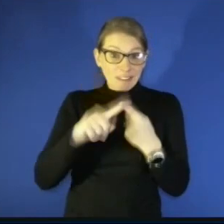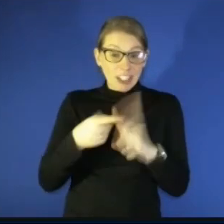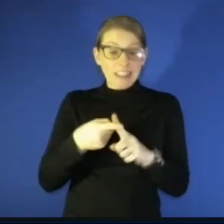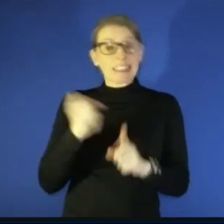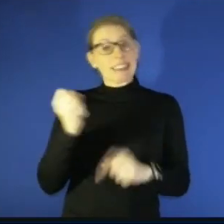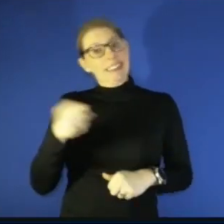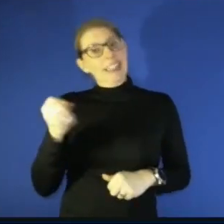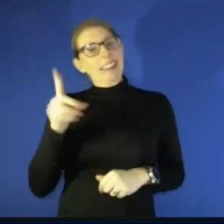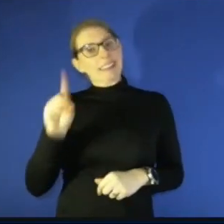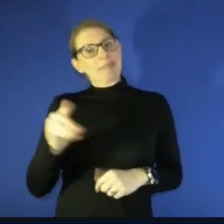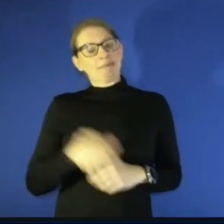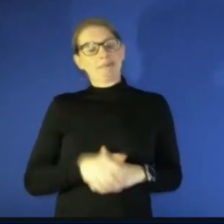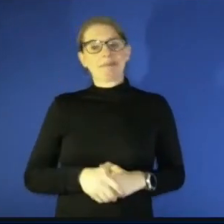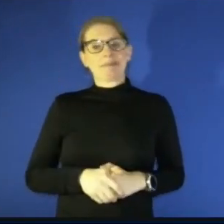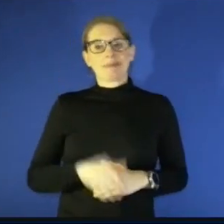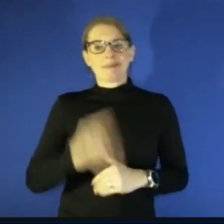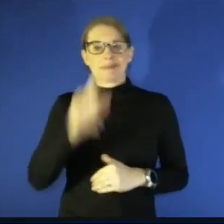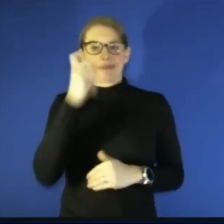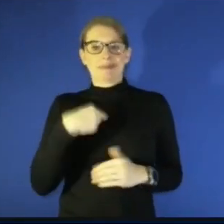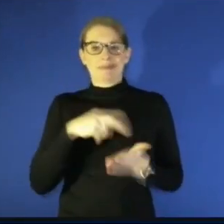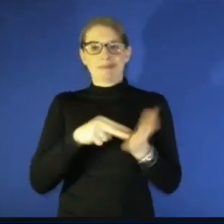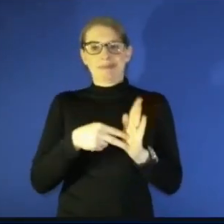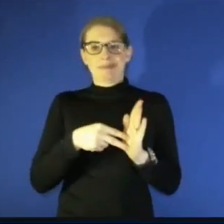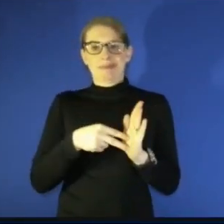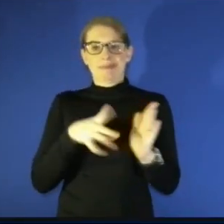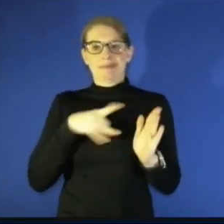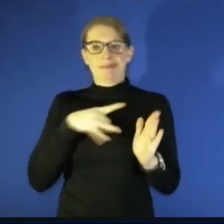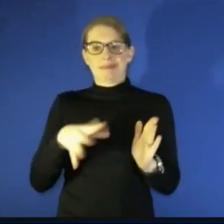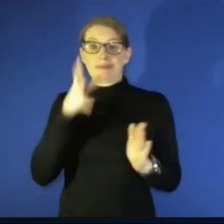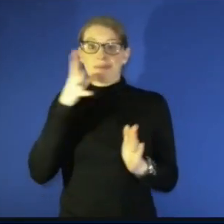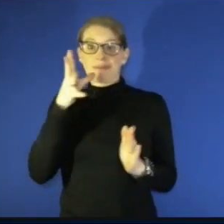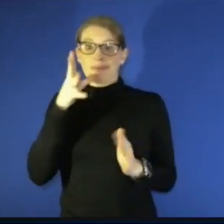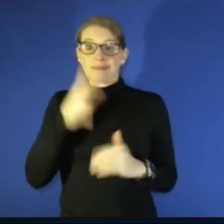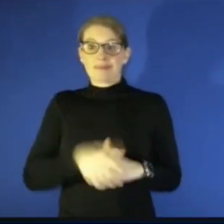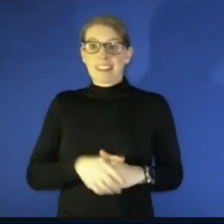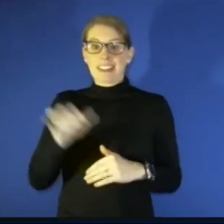I did, because, I don't really like my mom as my teacher.